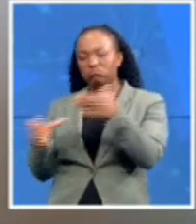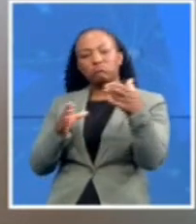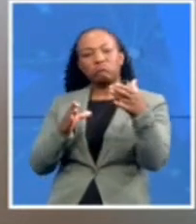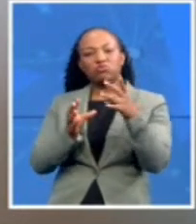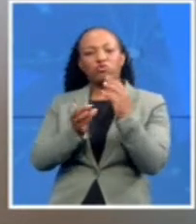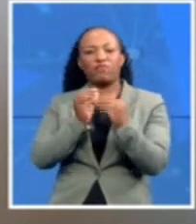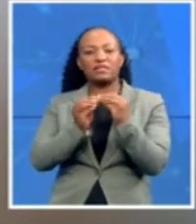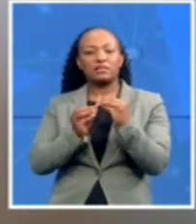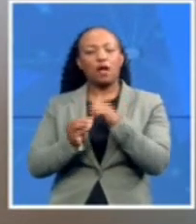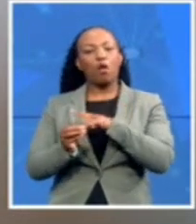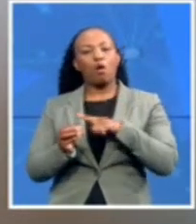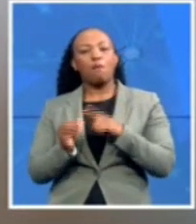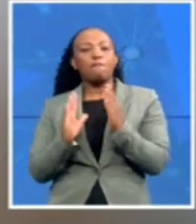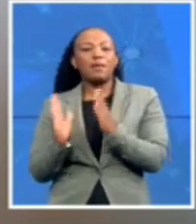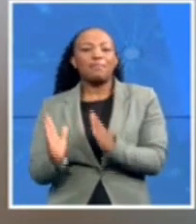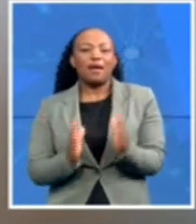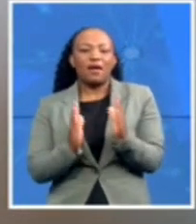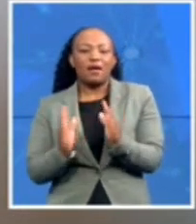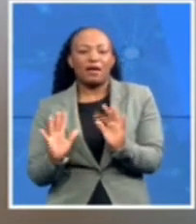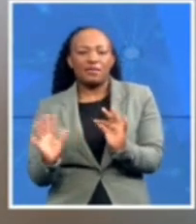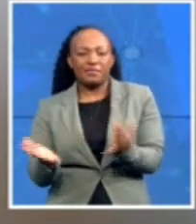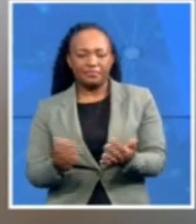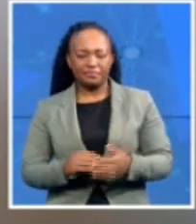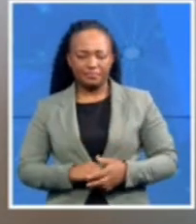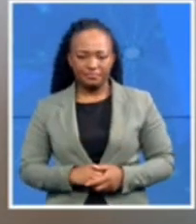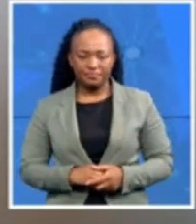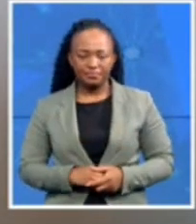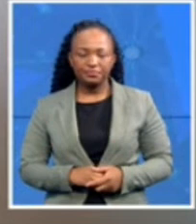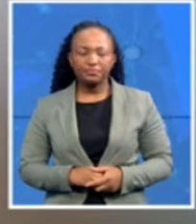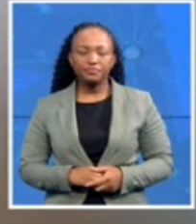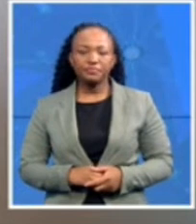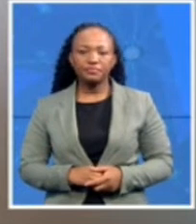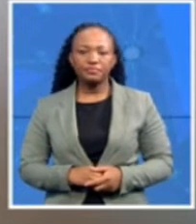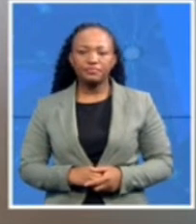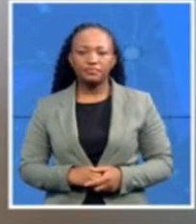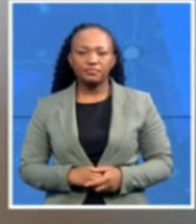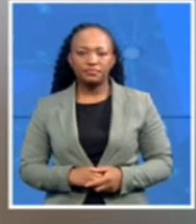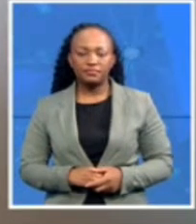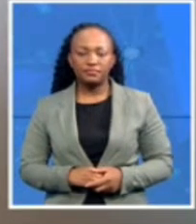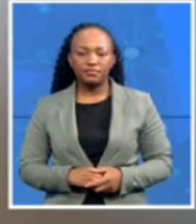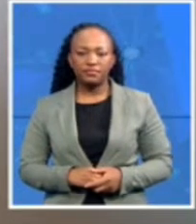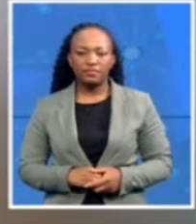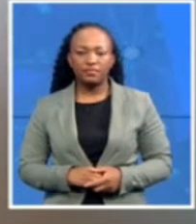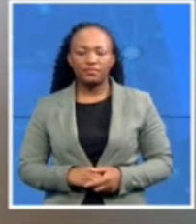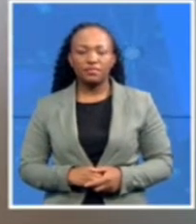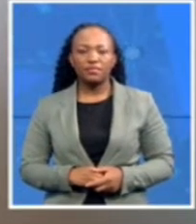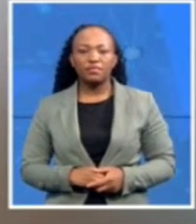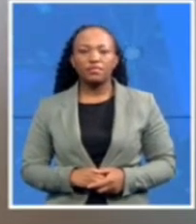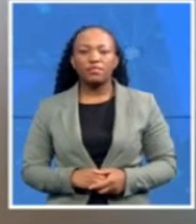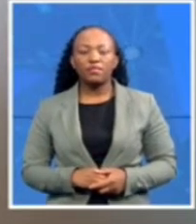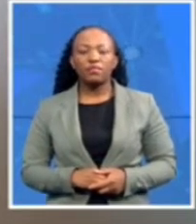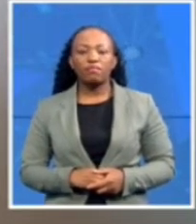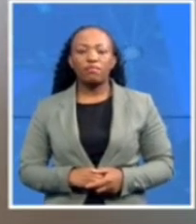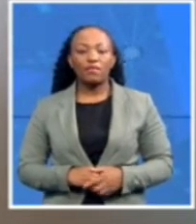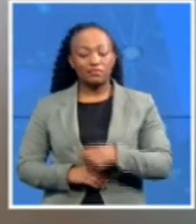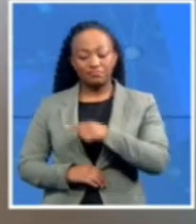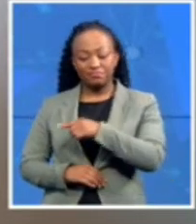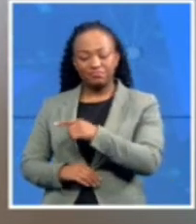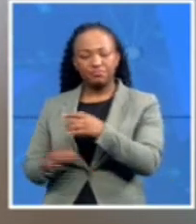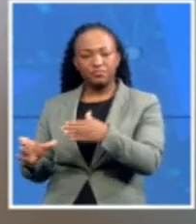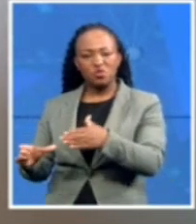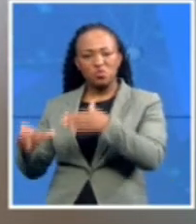Given the criticality of the Koeberg units, we have, as you may recall,